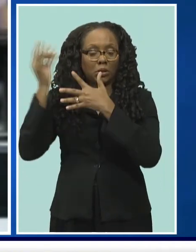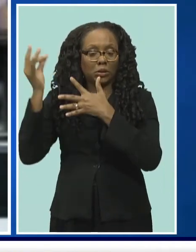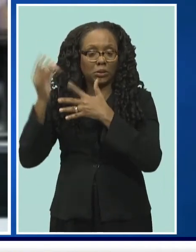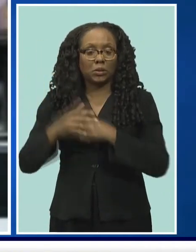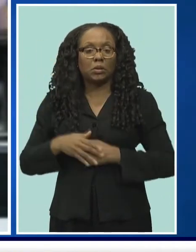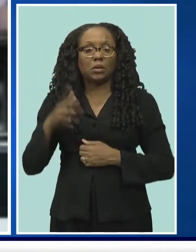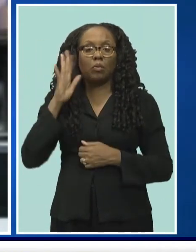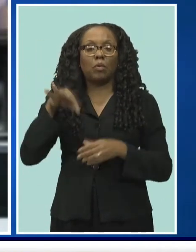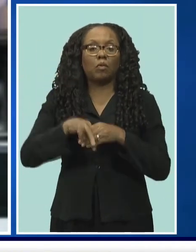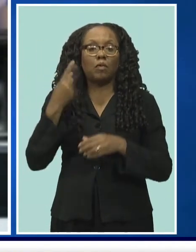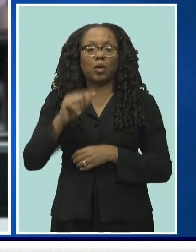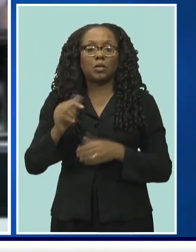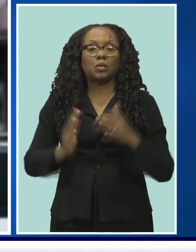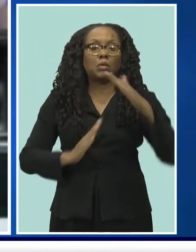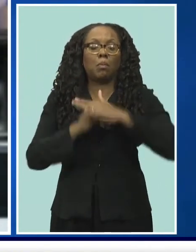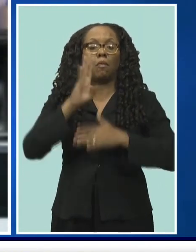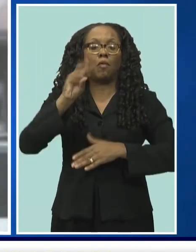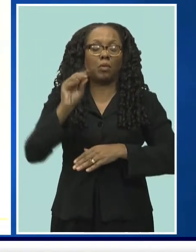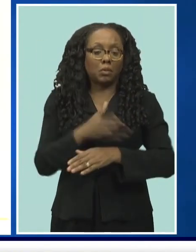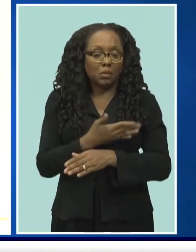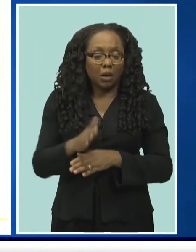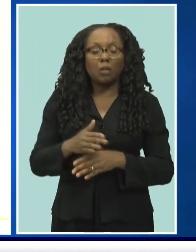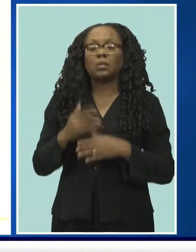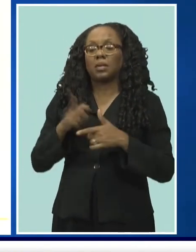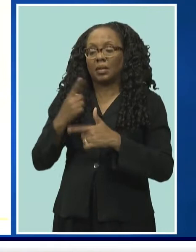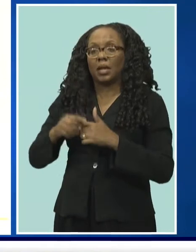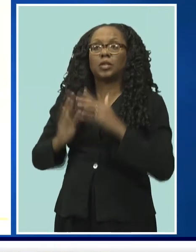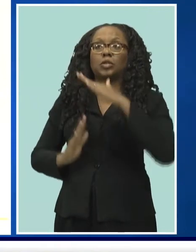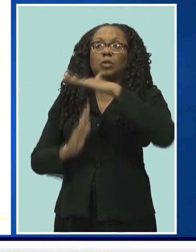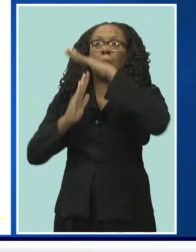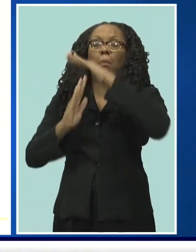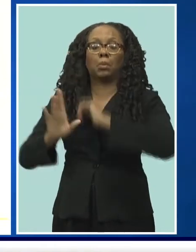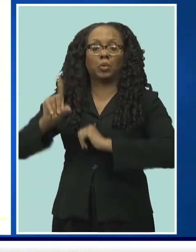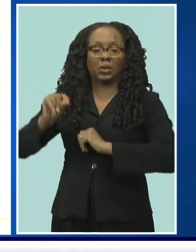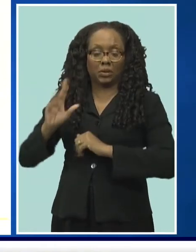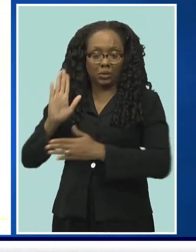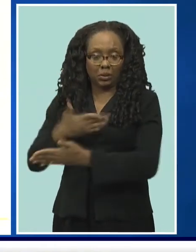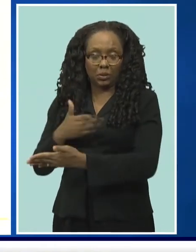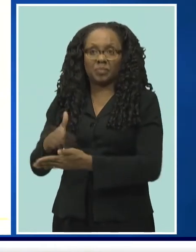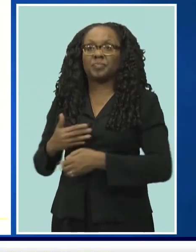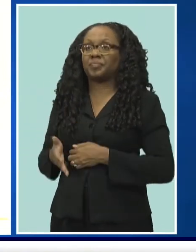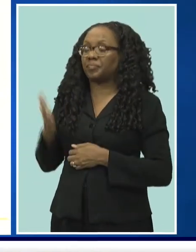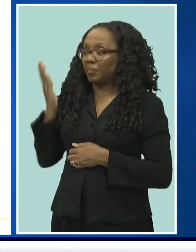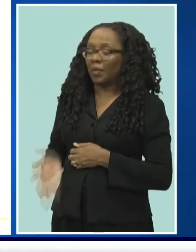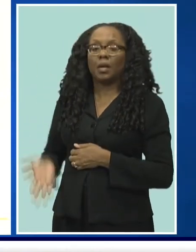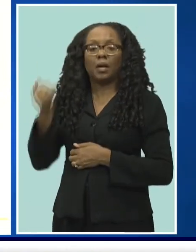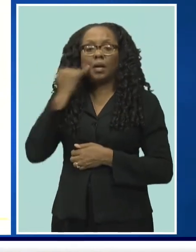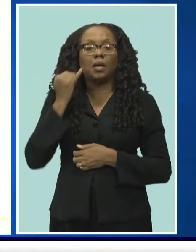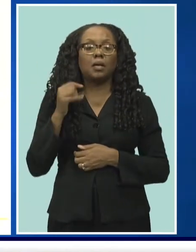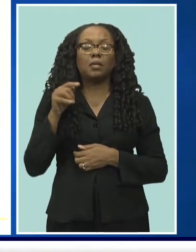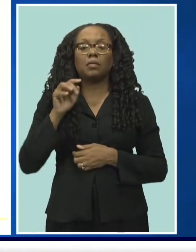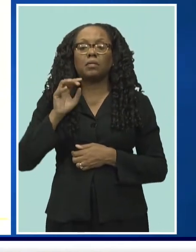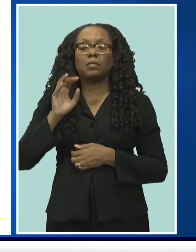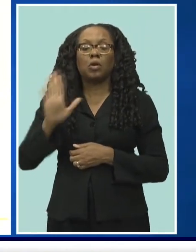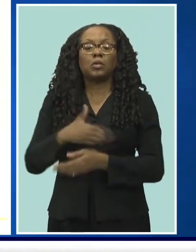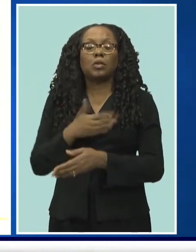40 songs and then the top 20. And each artist who's successful at achieving a position in the top 20